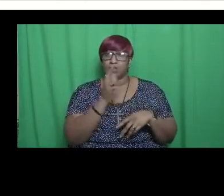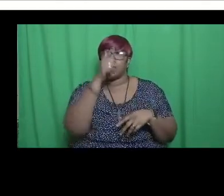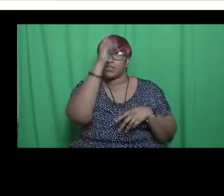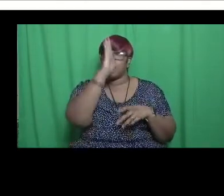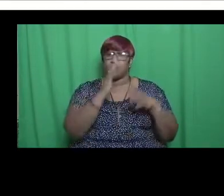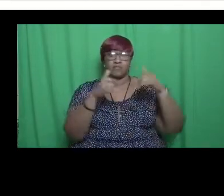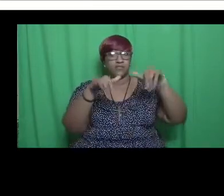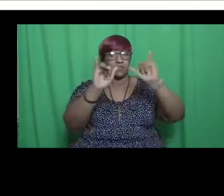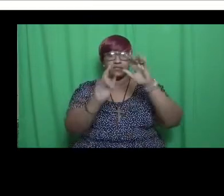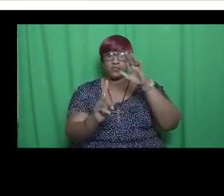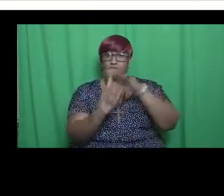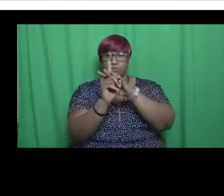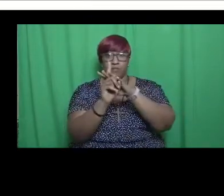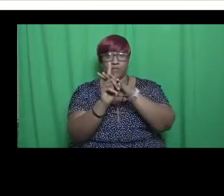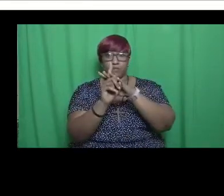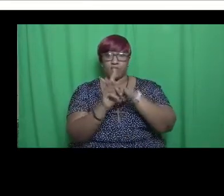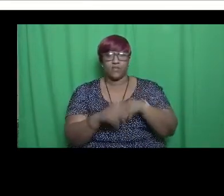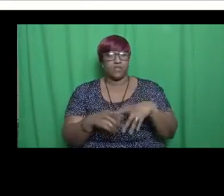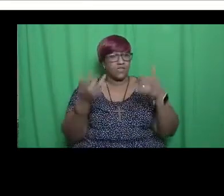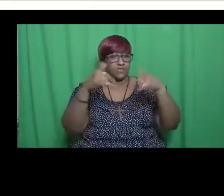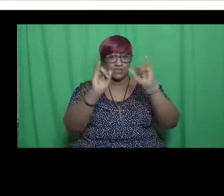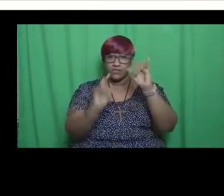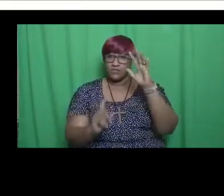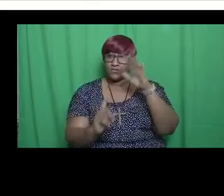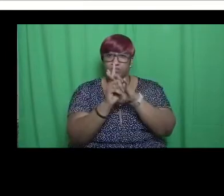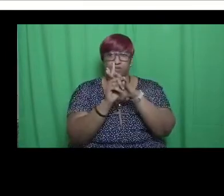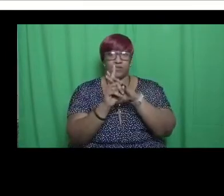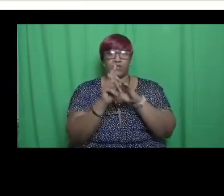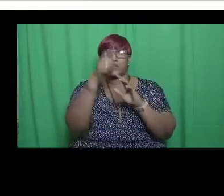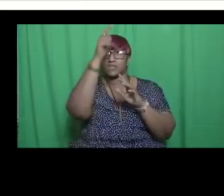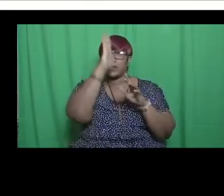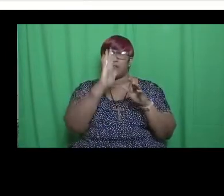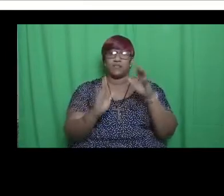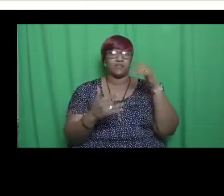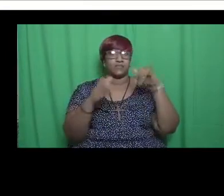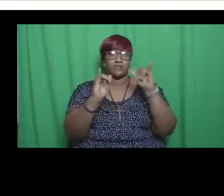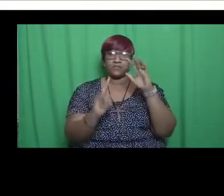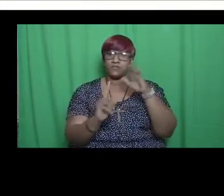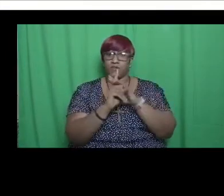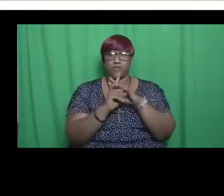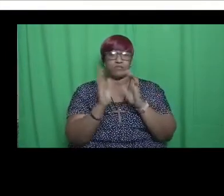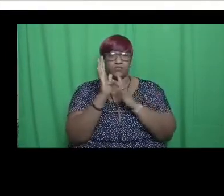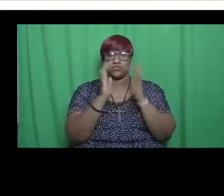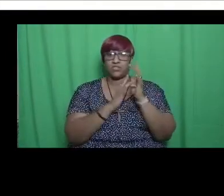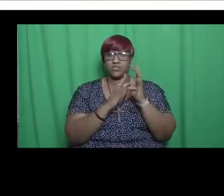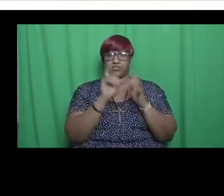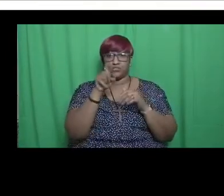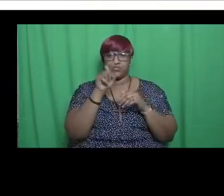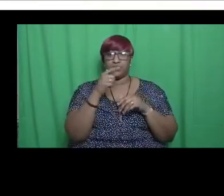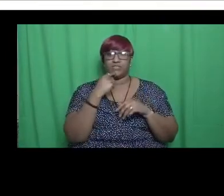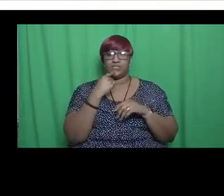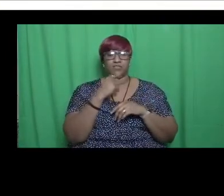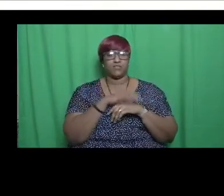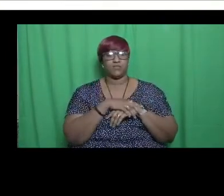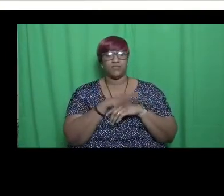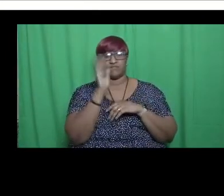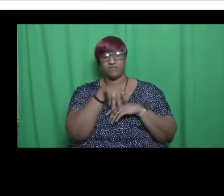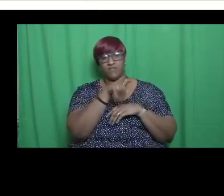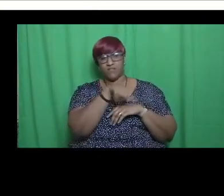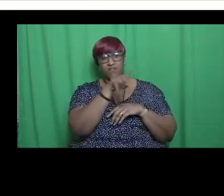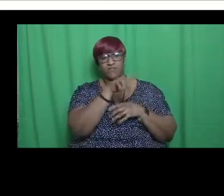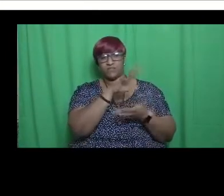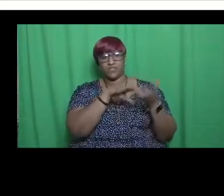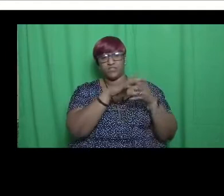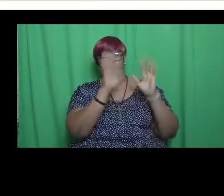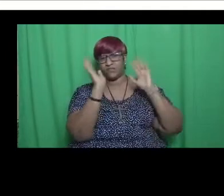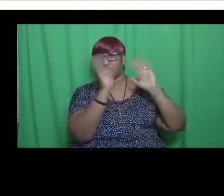still shows up. And he still shows up. Jesus could have said with his arms folded, said, they're all messed up.